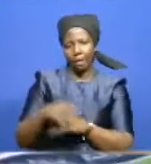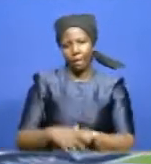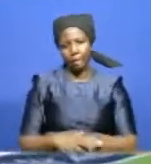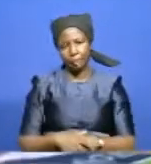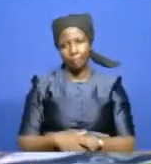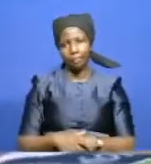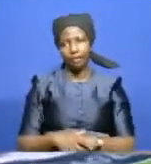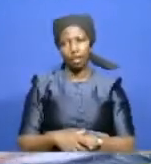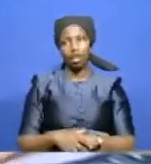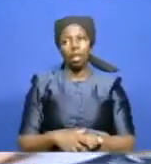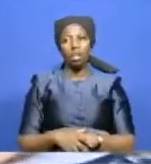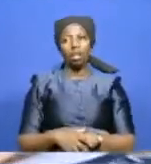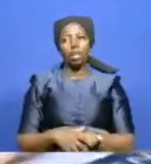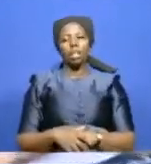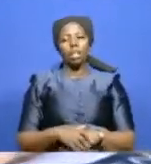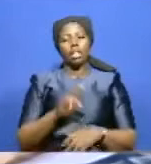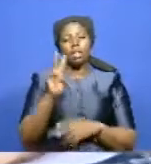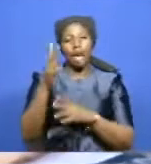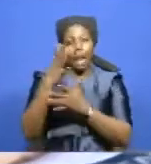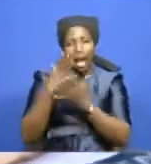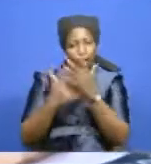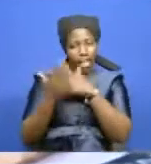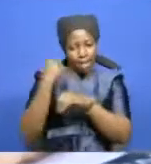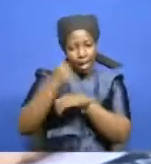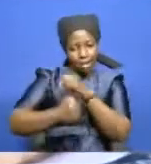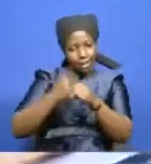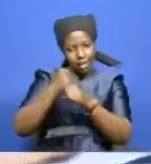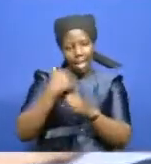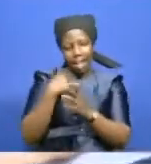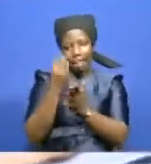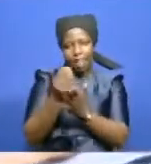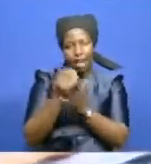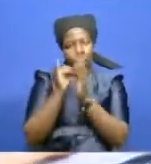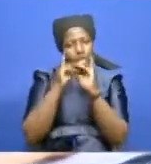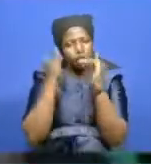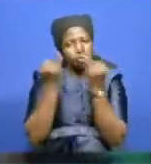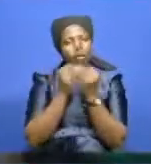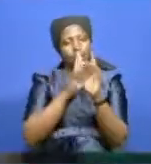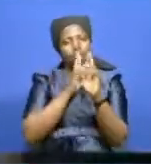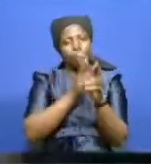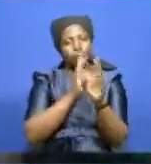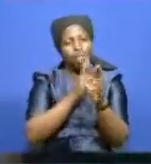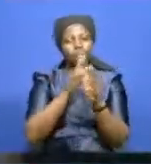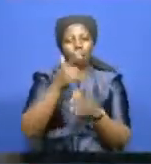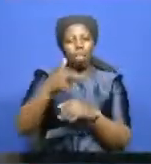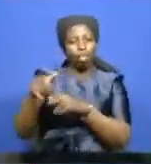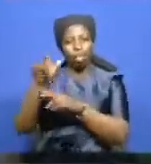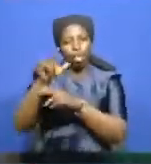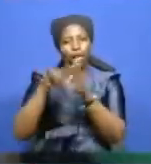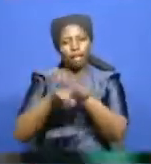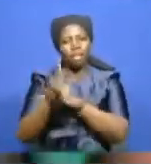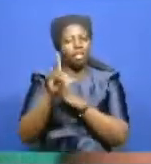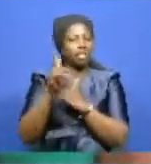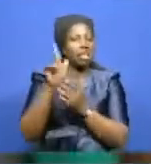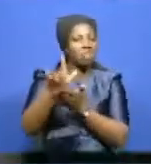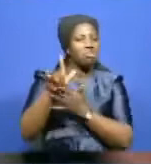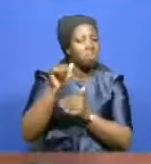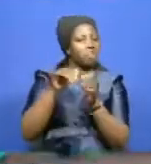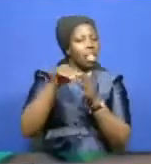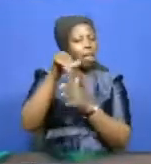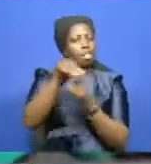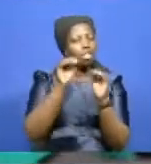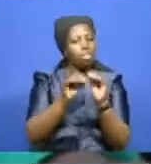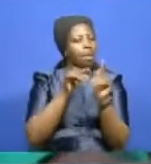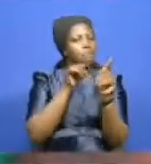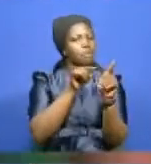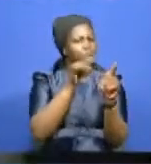The second half of last year was characterized by financial institutions reporting a steep increase in non-performing loans, blamed on